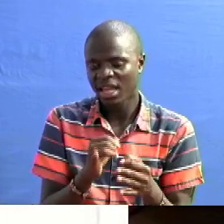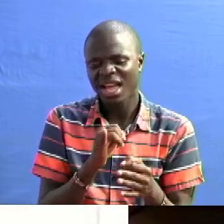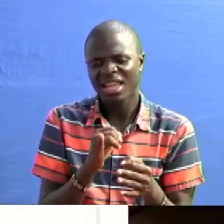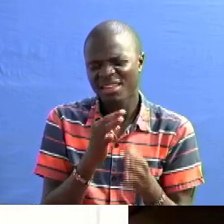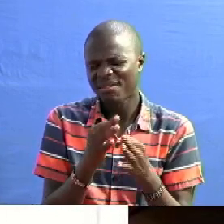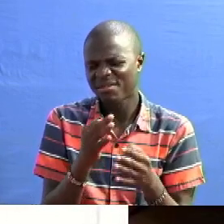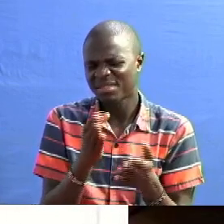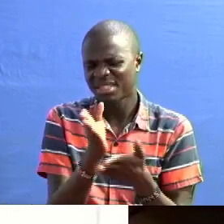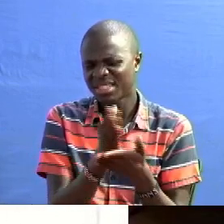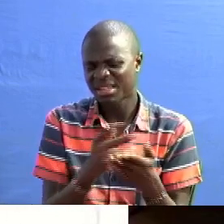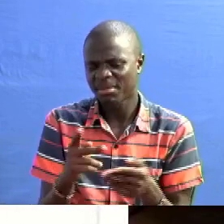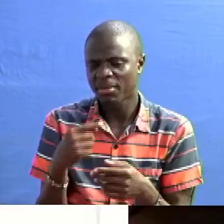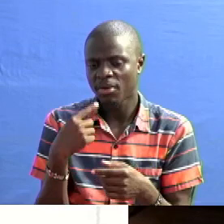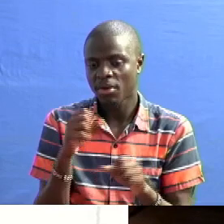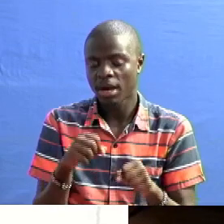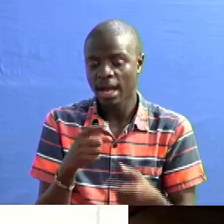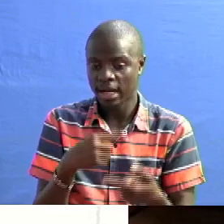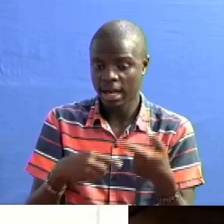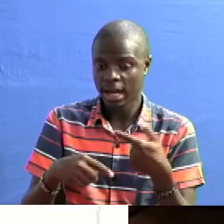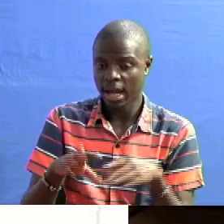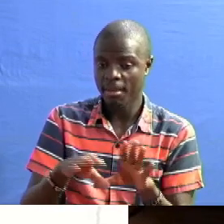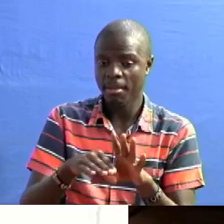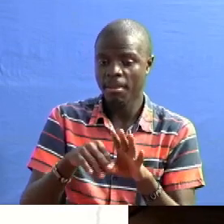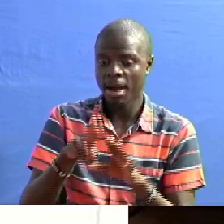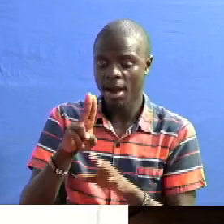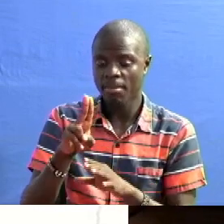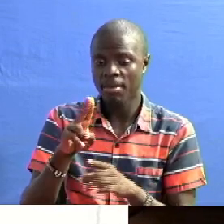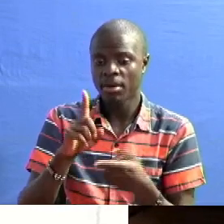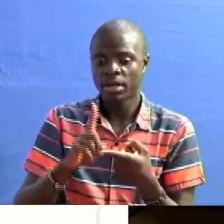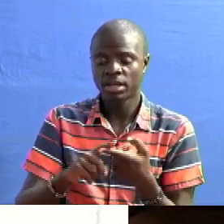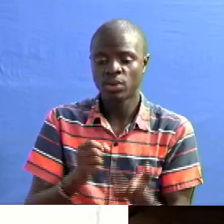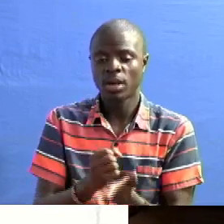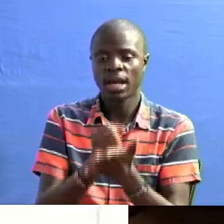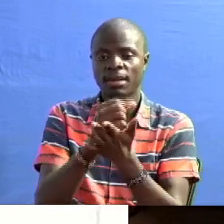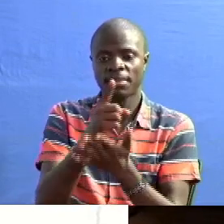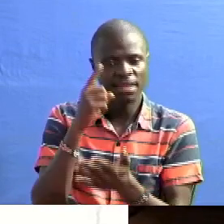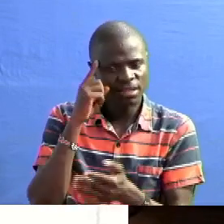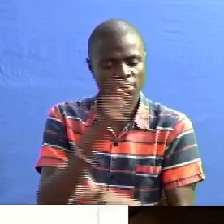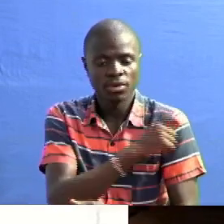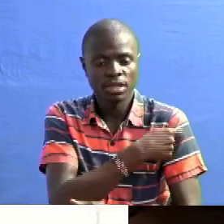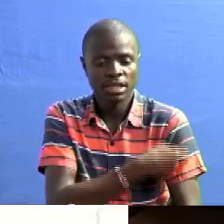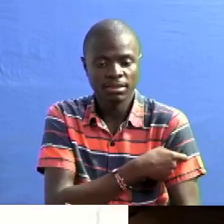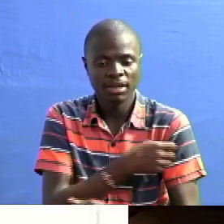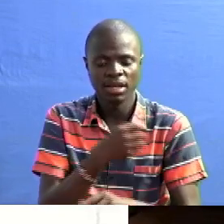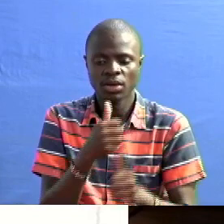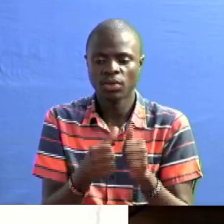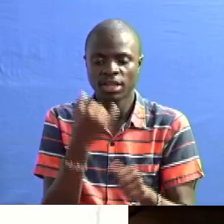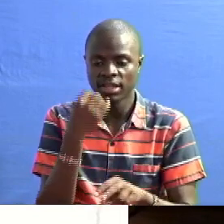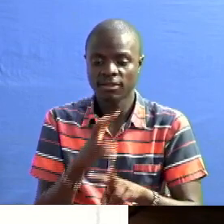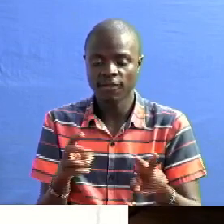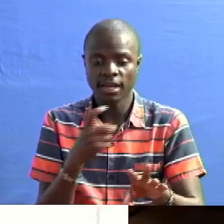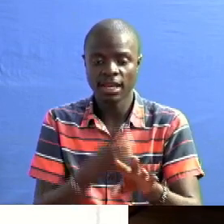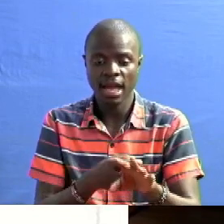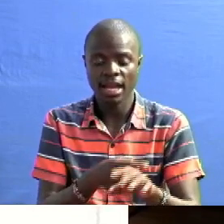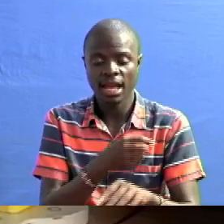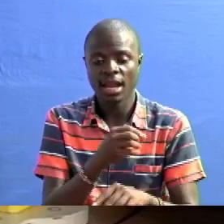jitolea kusaidia kwanza kwa matibabu tu, ndio inakuanga ngumu, na kama na wale wako na watoto